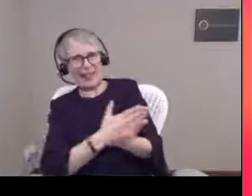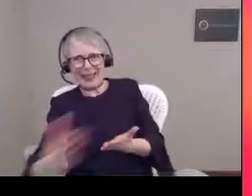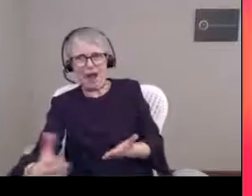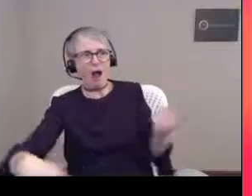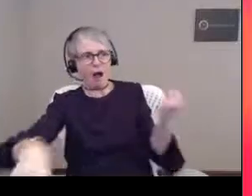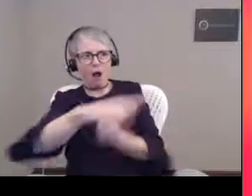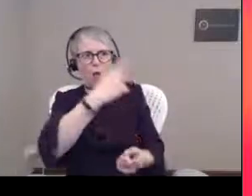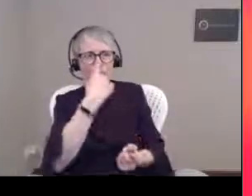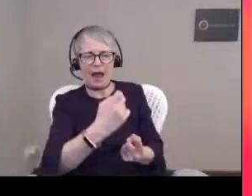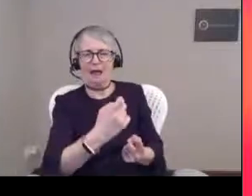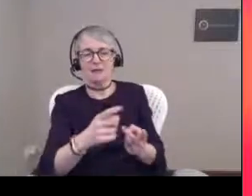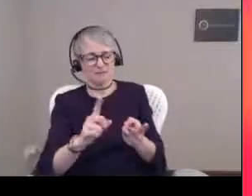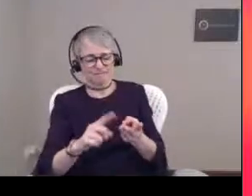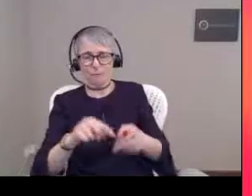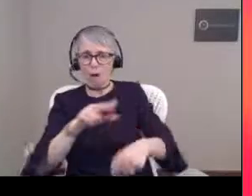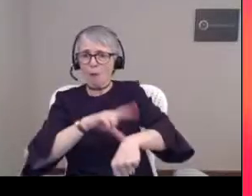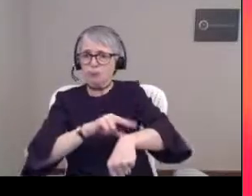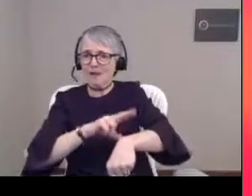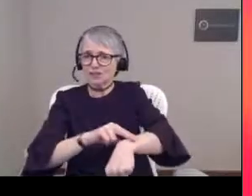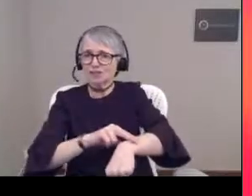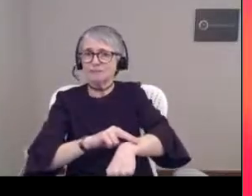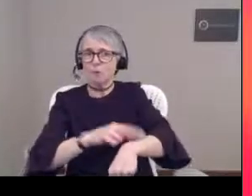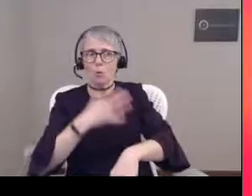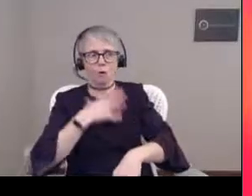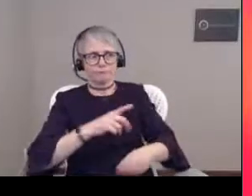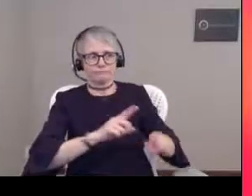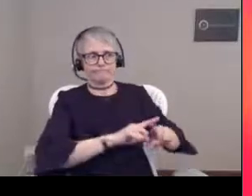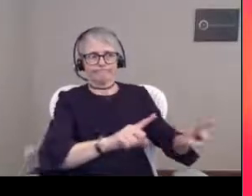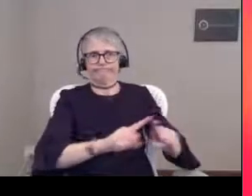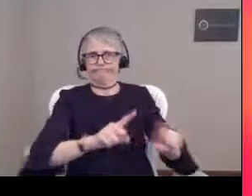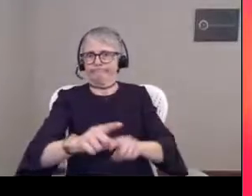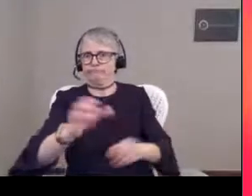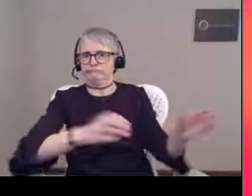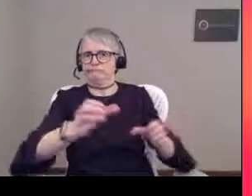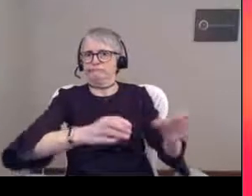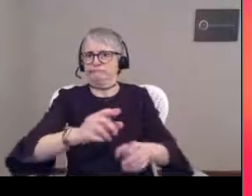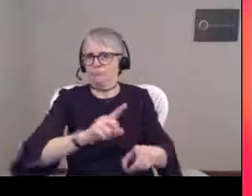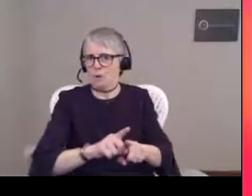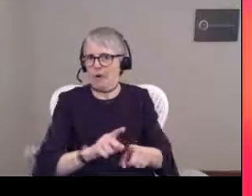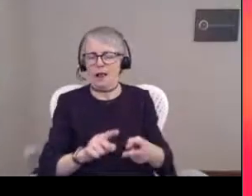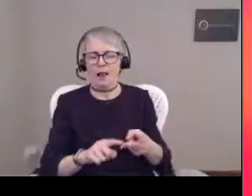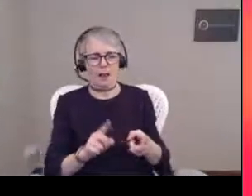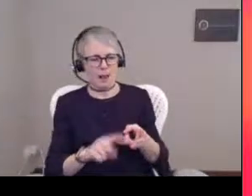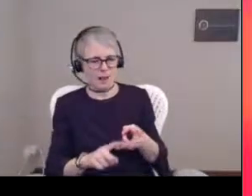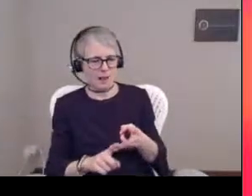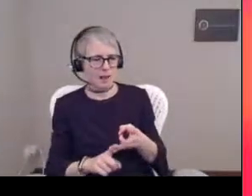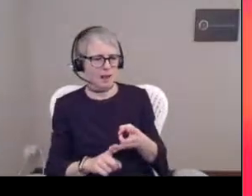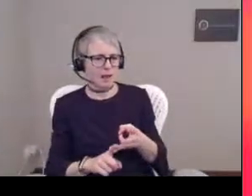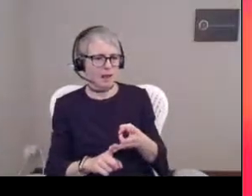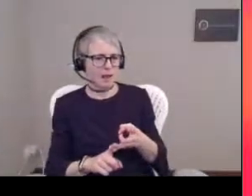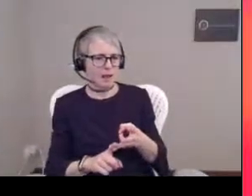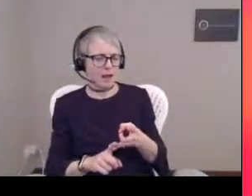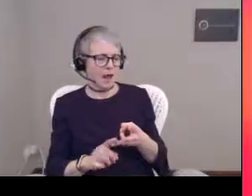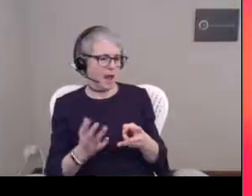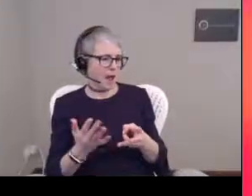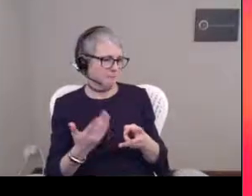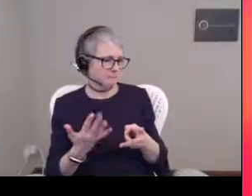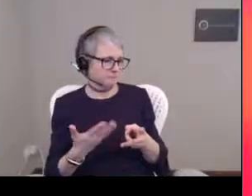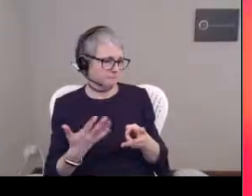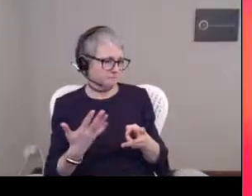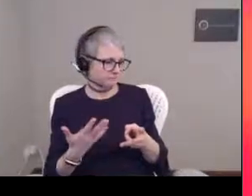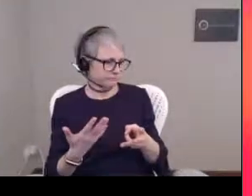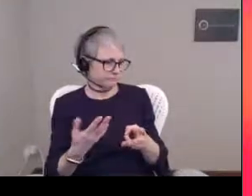is getting a full range of diverse applications and representation throughout. But at the same time, when we're, for example, we're building a